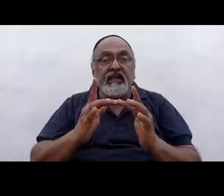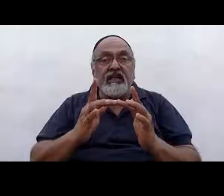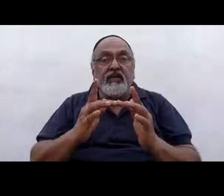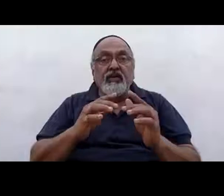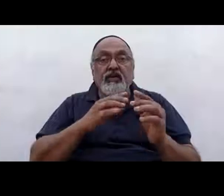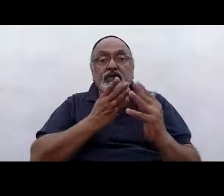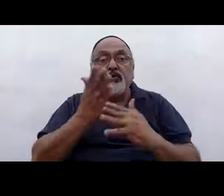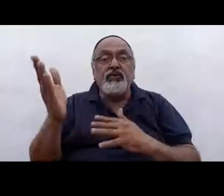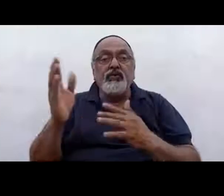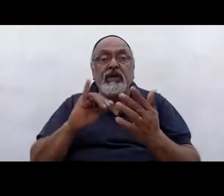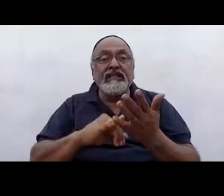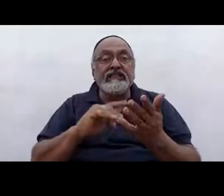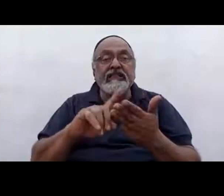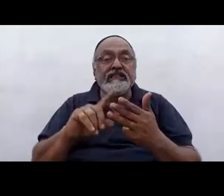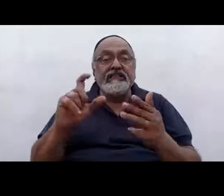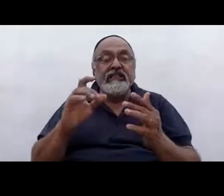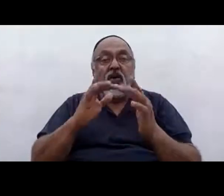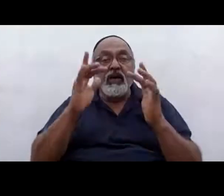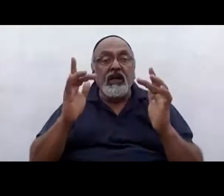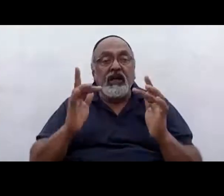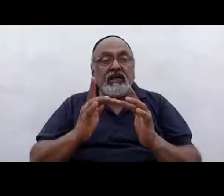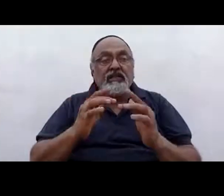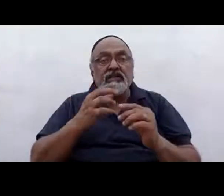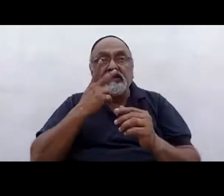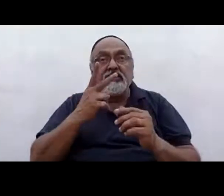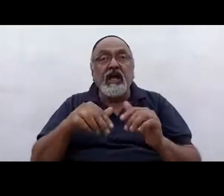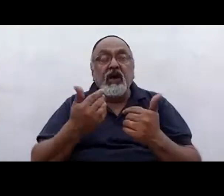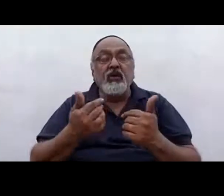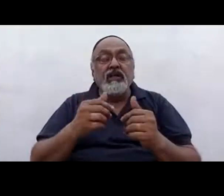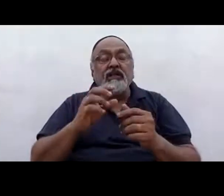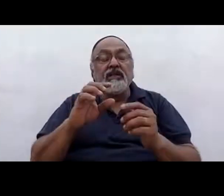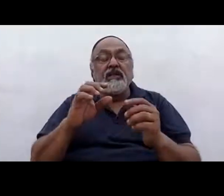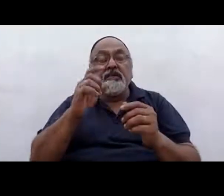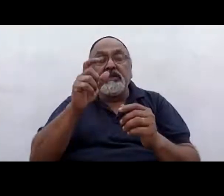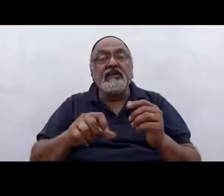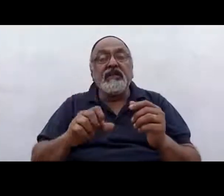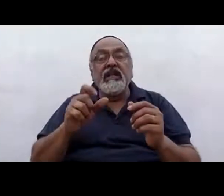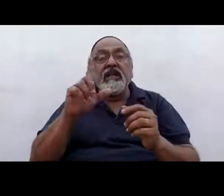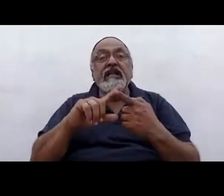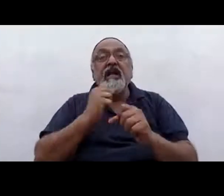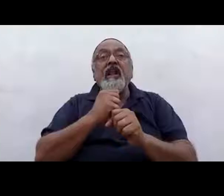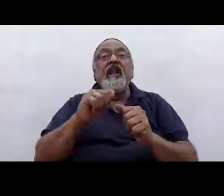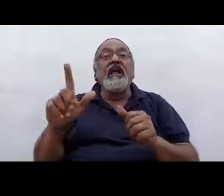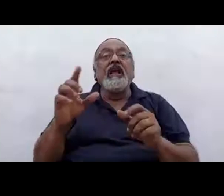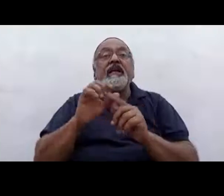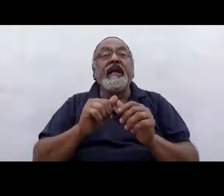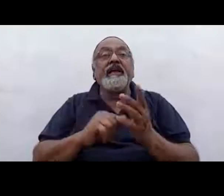Online, and we'll see how a person can easily use this legal database.